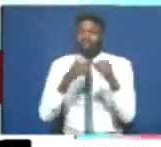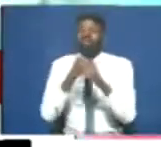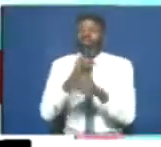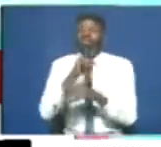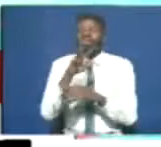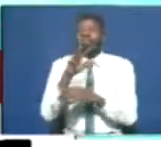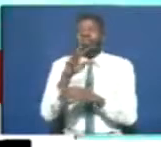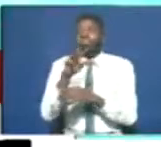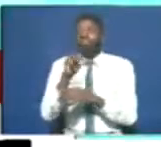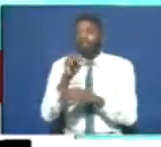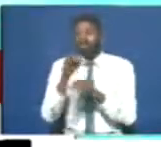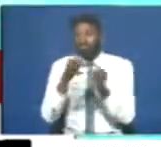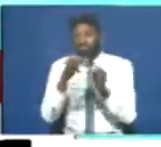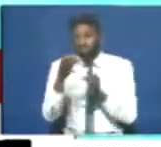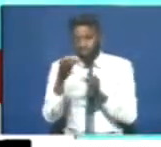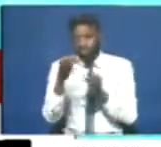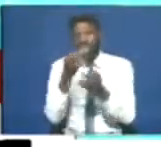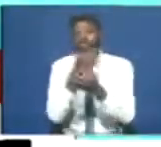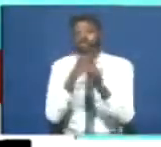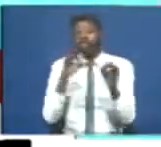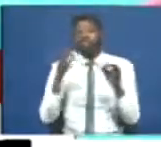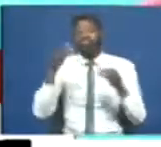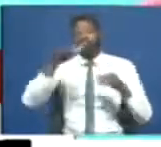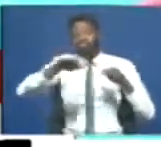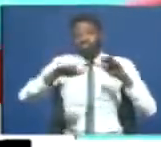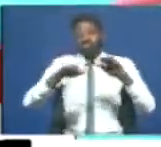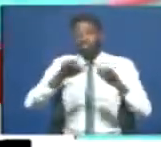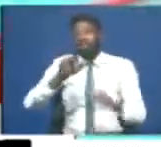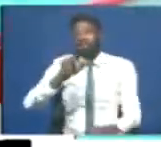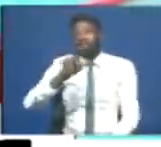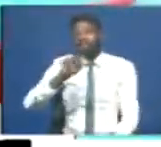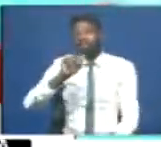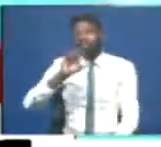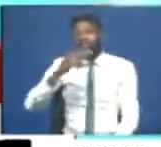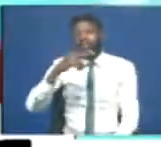Katja Kimani of Watamu Aquatics clocked 18.66 seconds to emerge victorious.